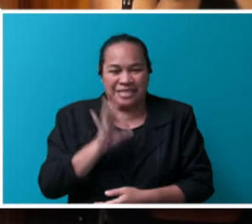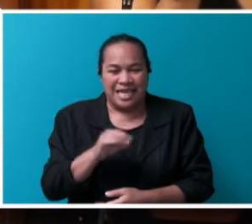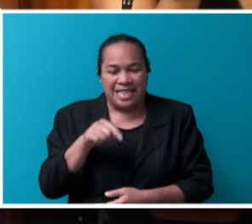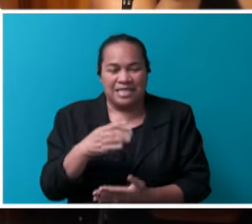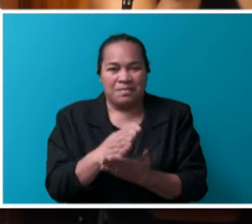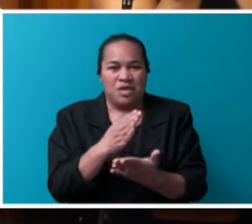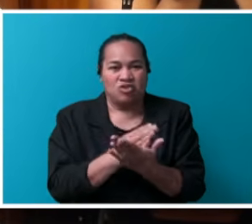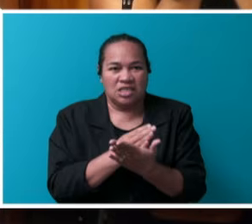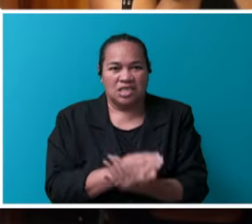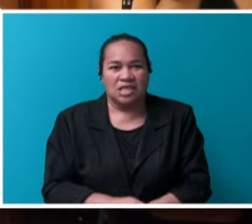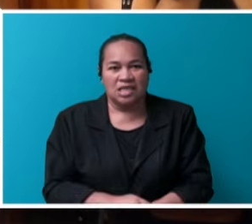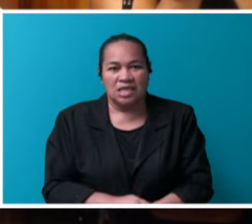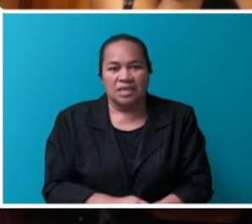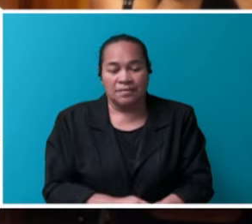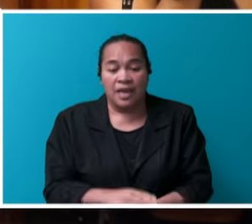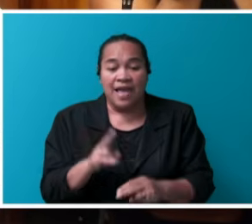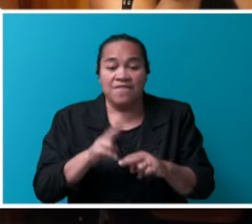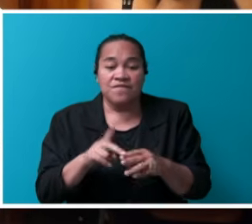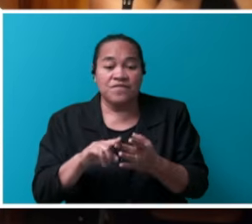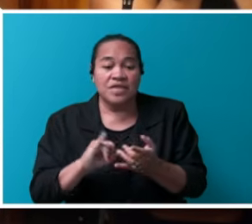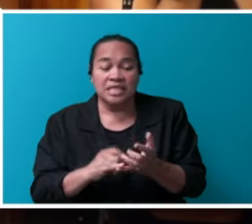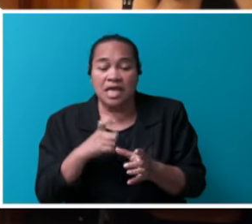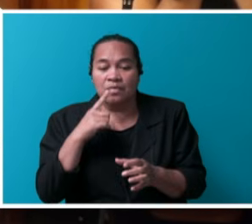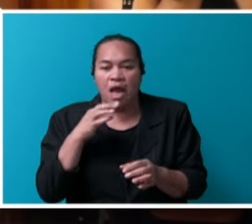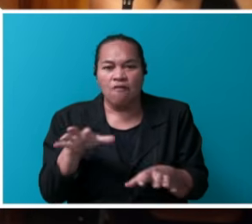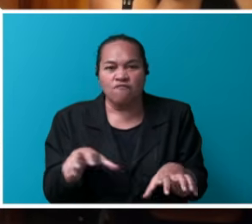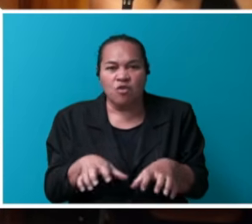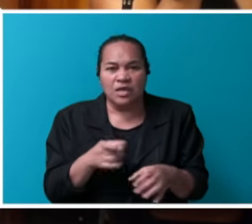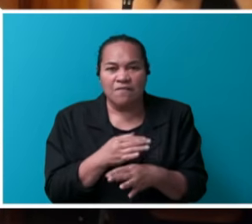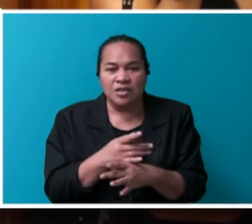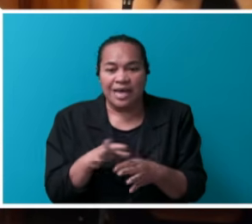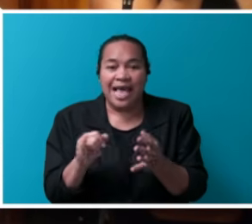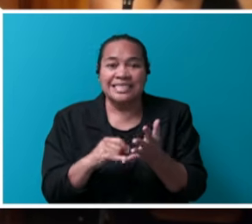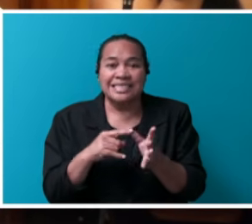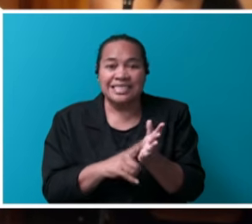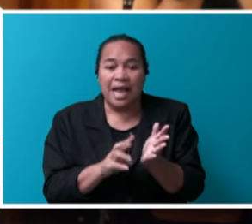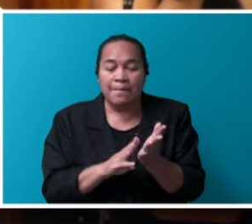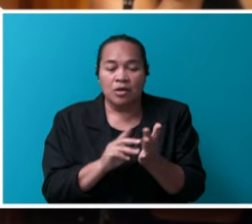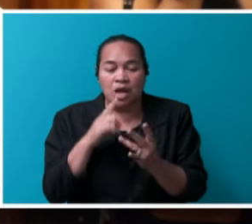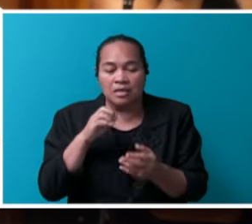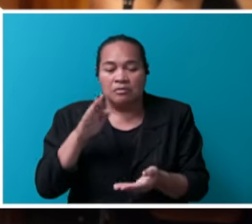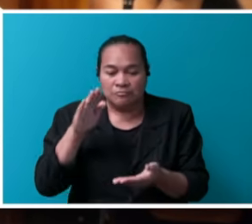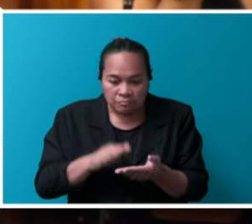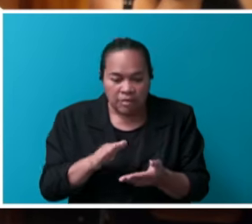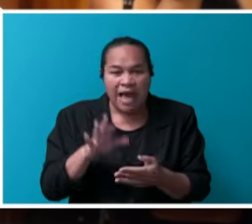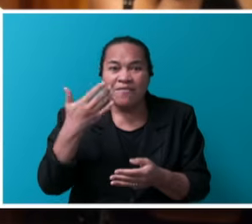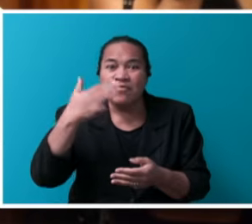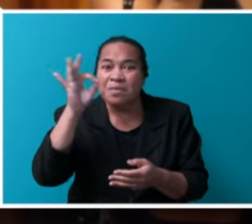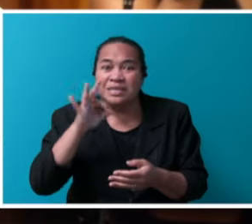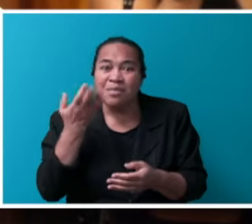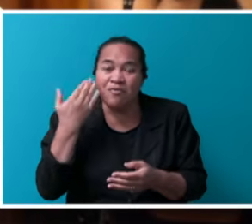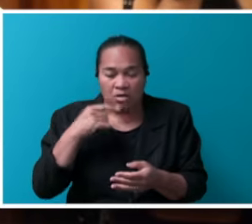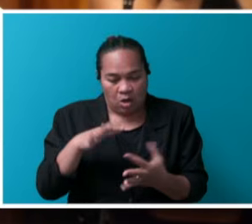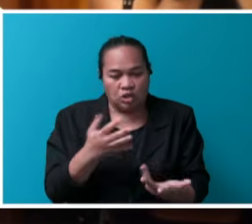budget. Fiscal duty on frozen fish, including salmon, is reduced from 15% to 0%, similar to